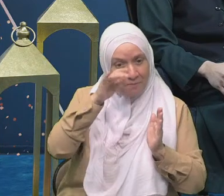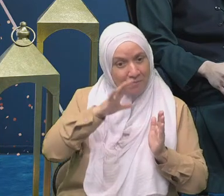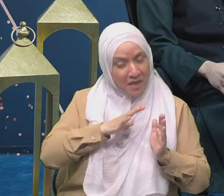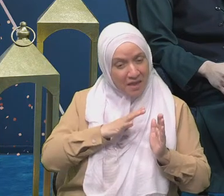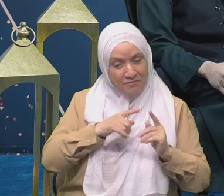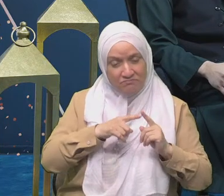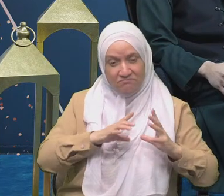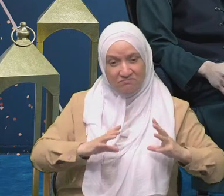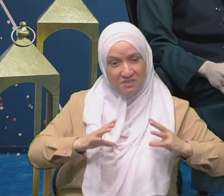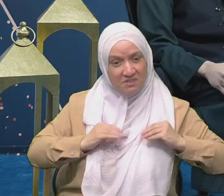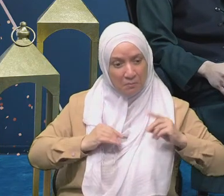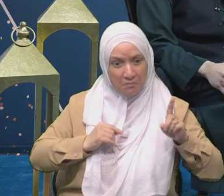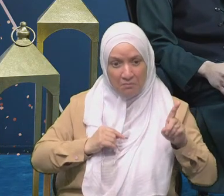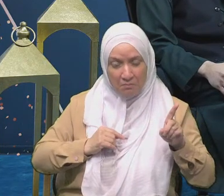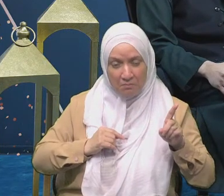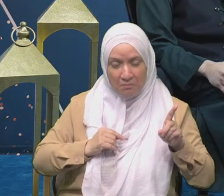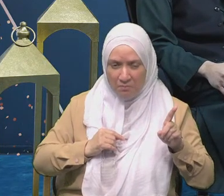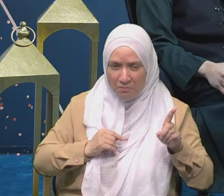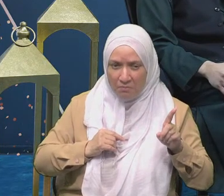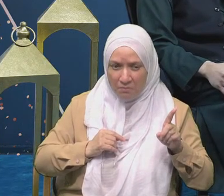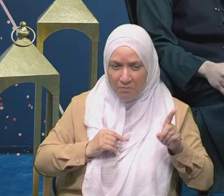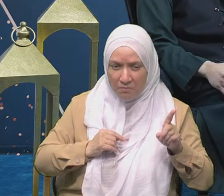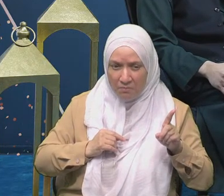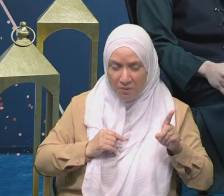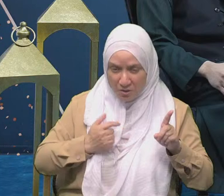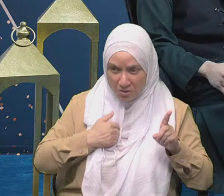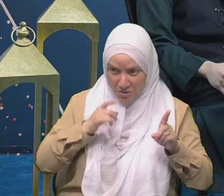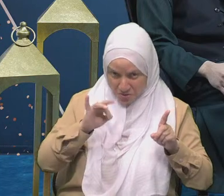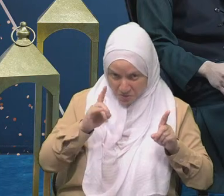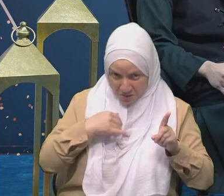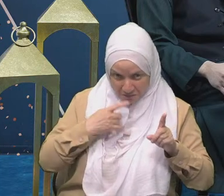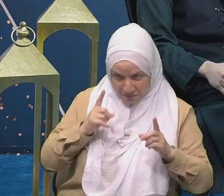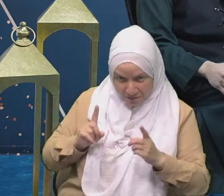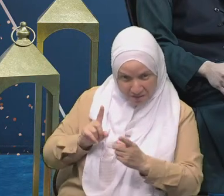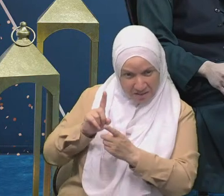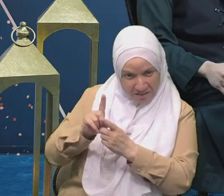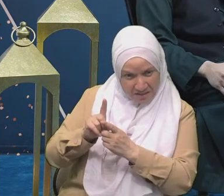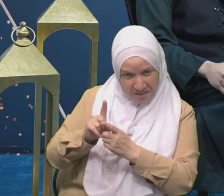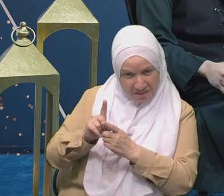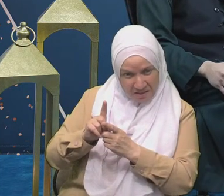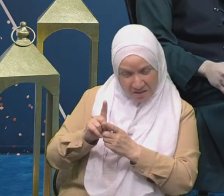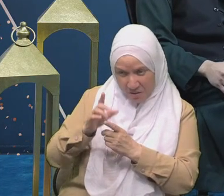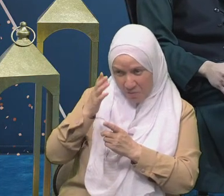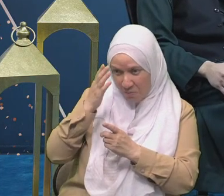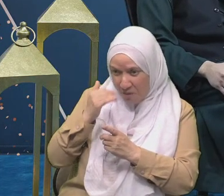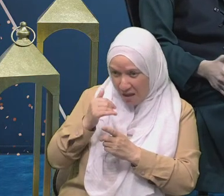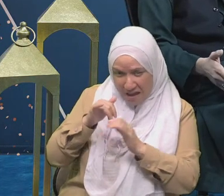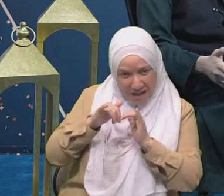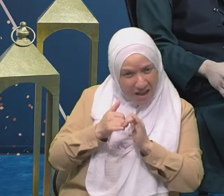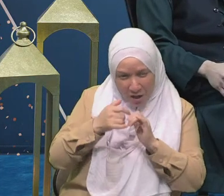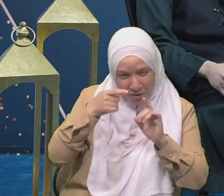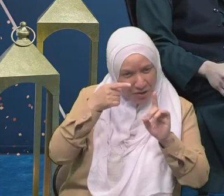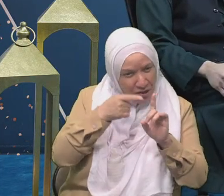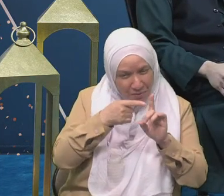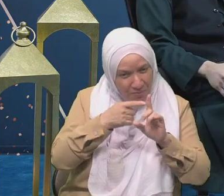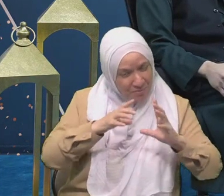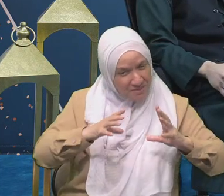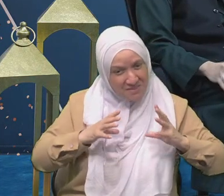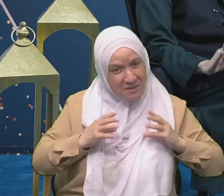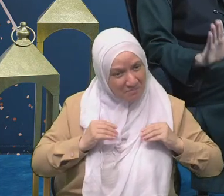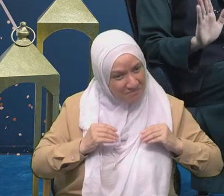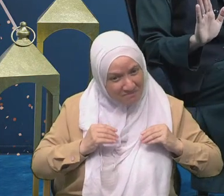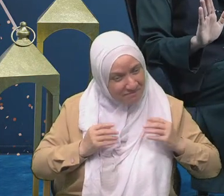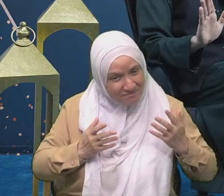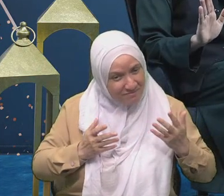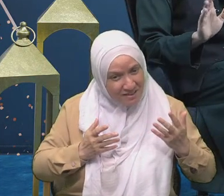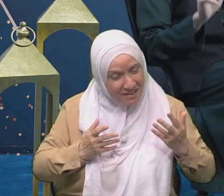this dunya can't disappoint you if you don't have any expectations of it. Mm-hmm. This dunya cannot disappoint you if you don't have any expectations of it. And I